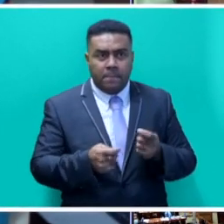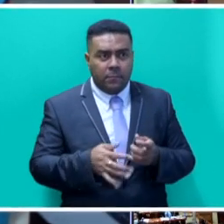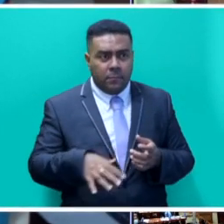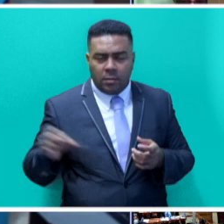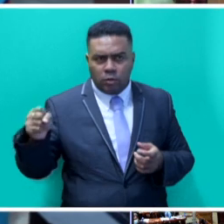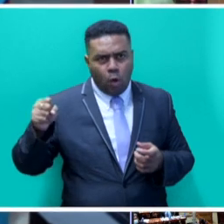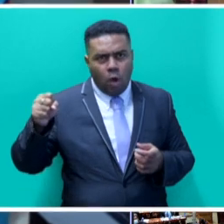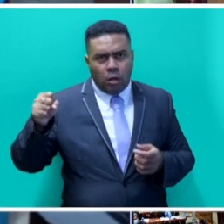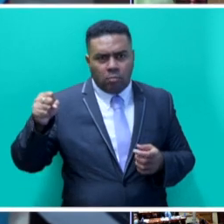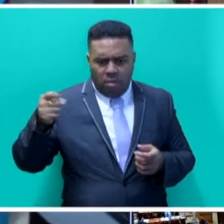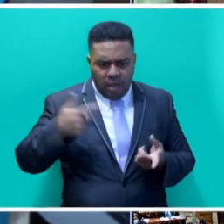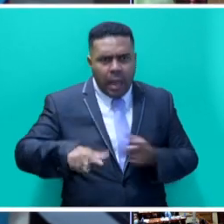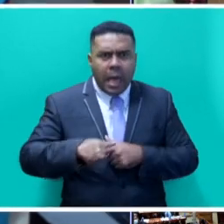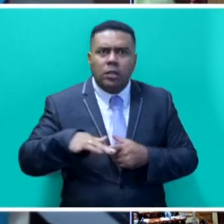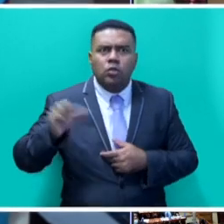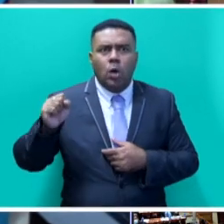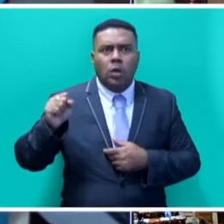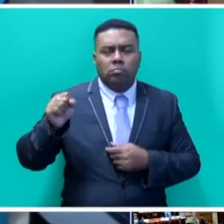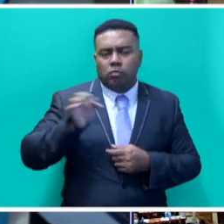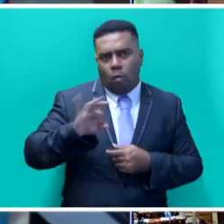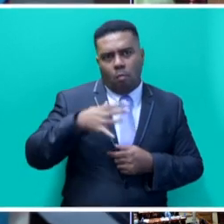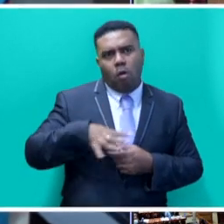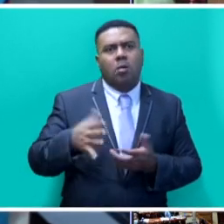gone. The land is gone.